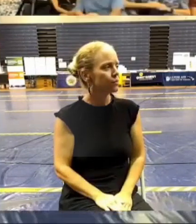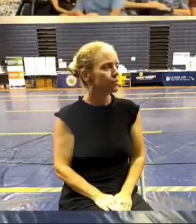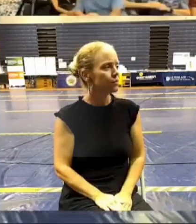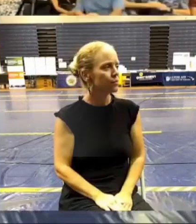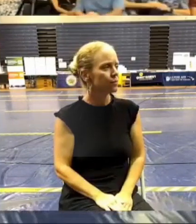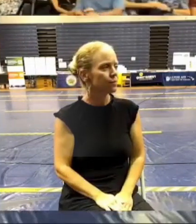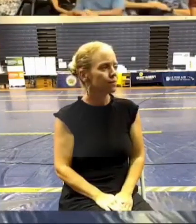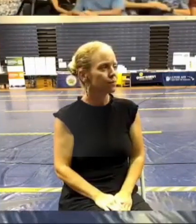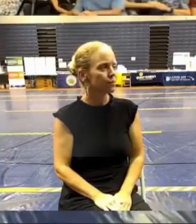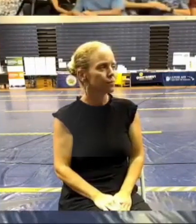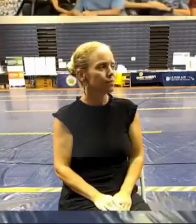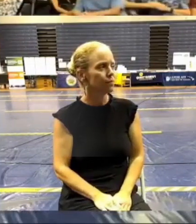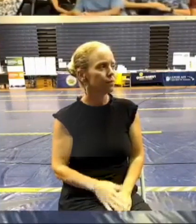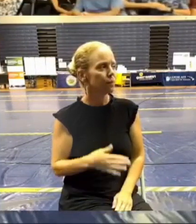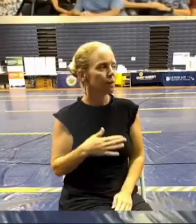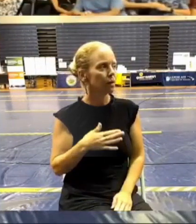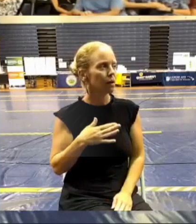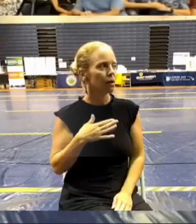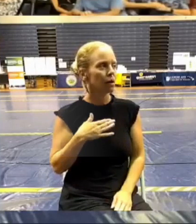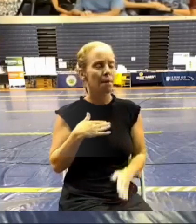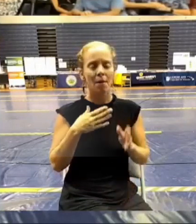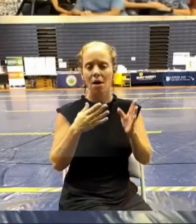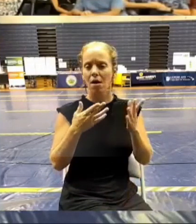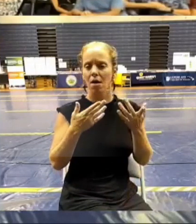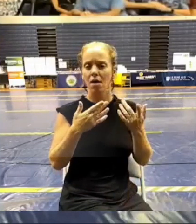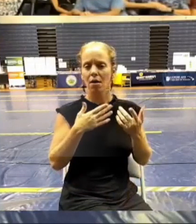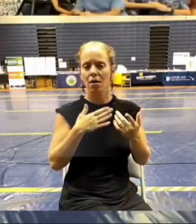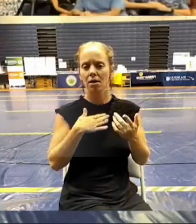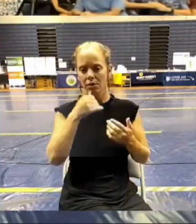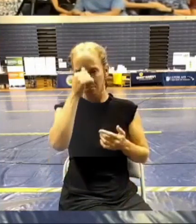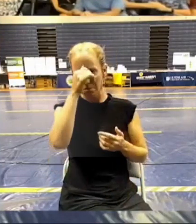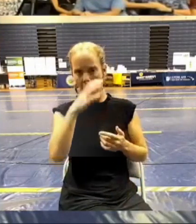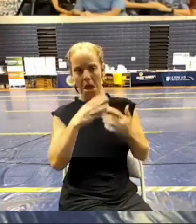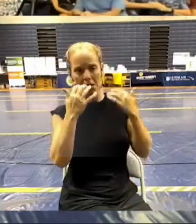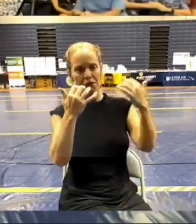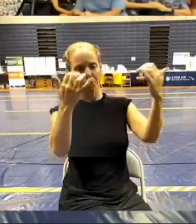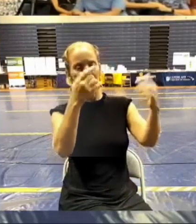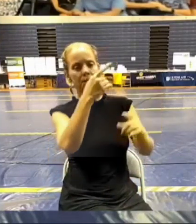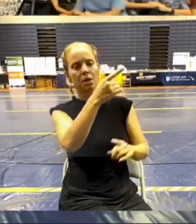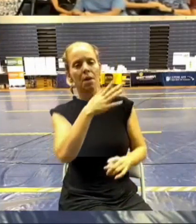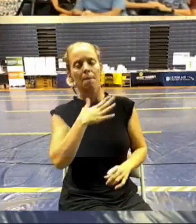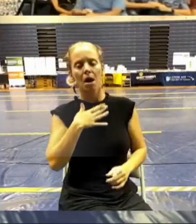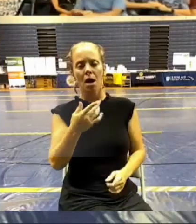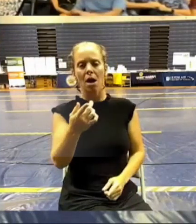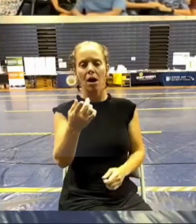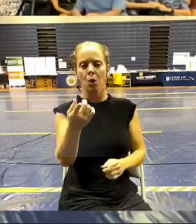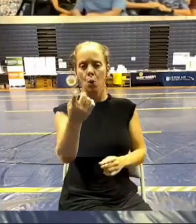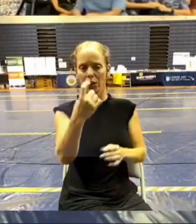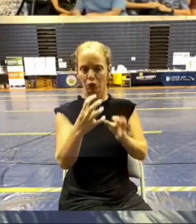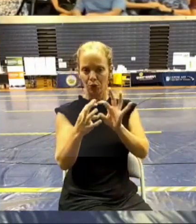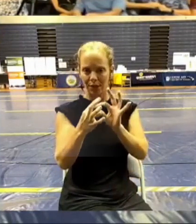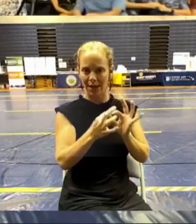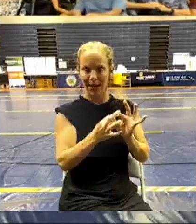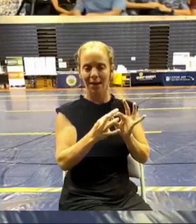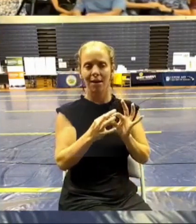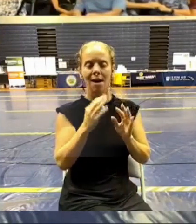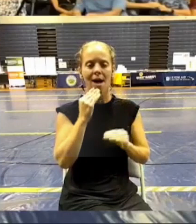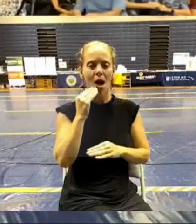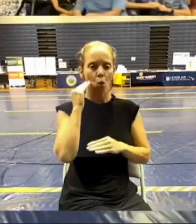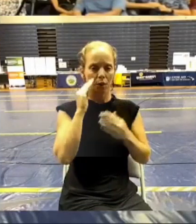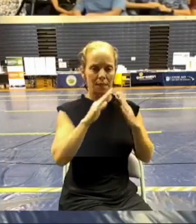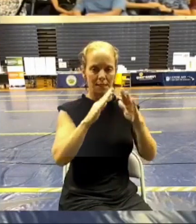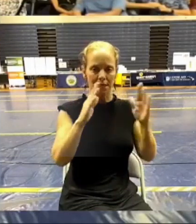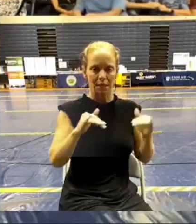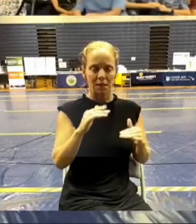So my question is about the housing, or I don't know if it's even a question, but it's important to inform you. So I